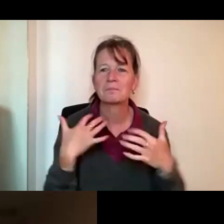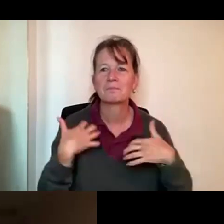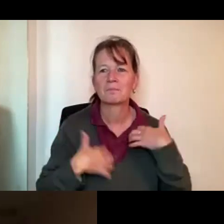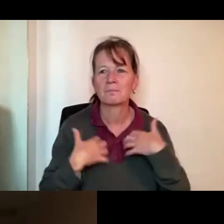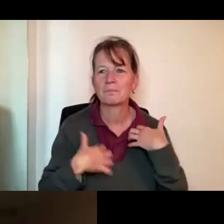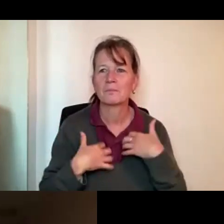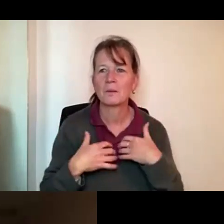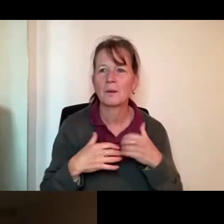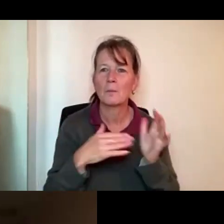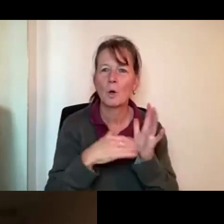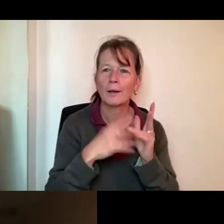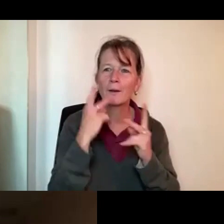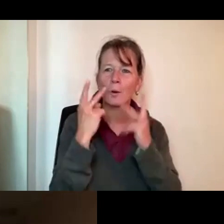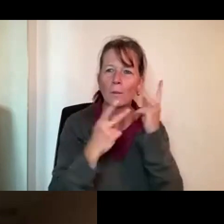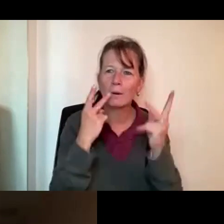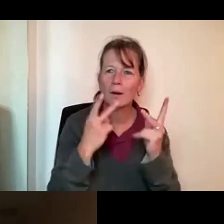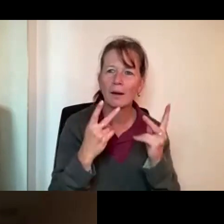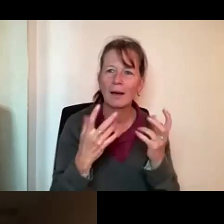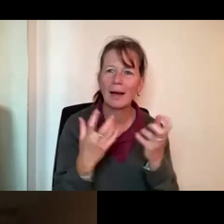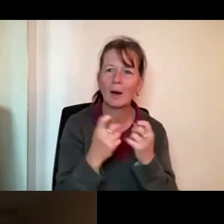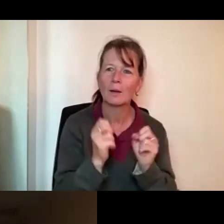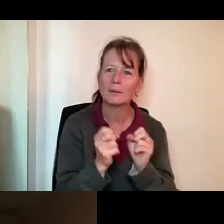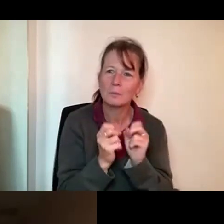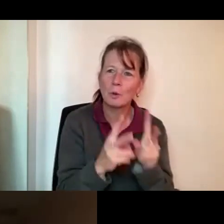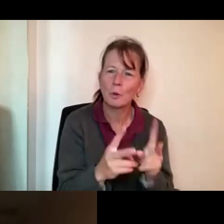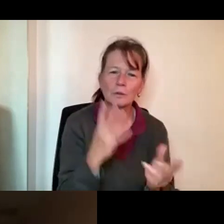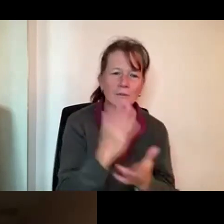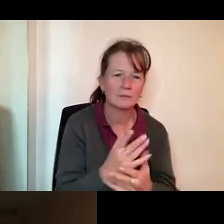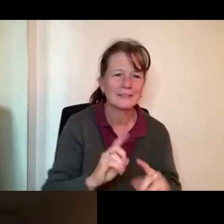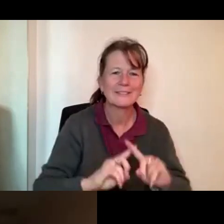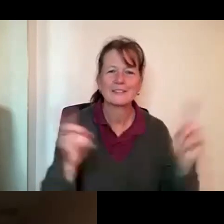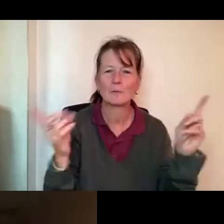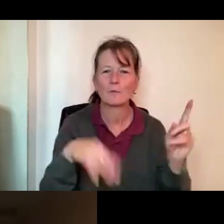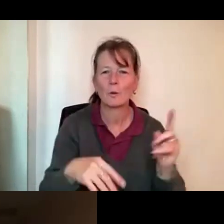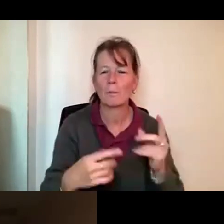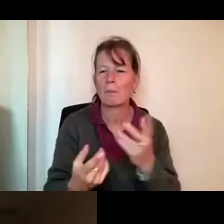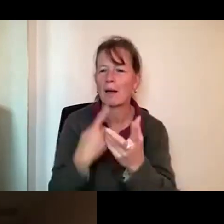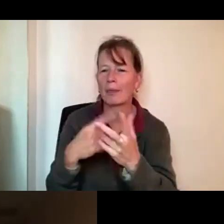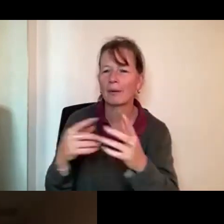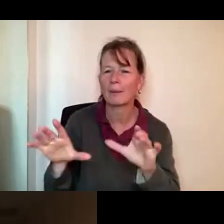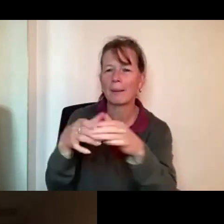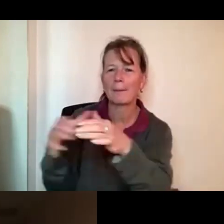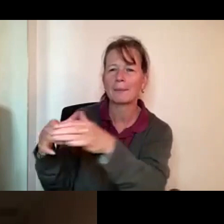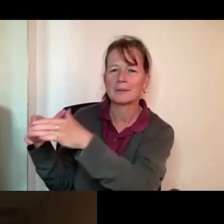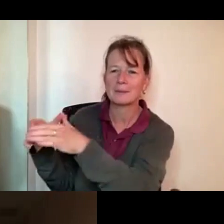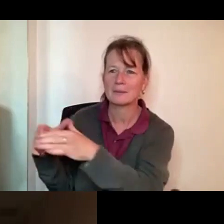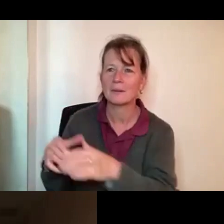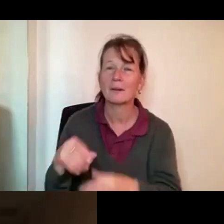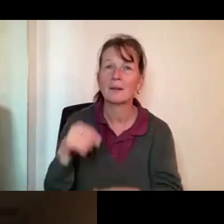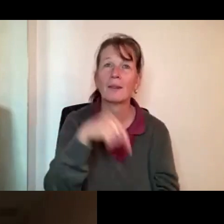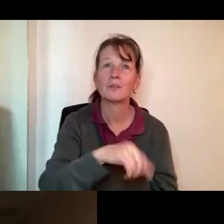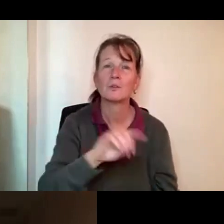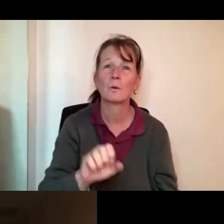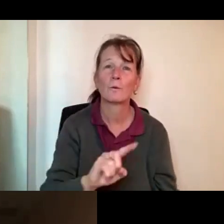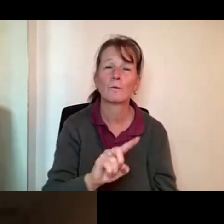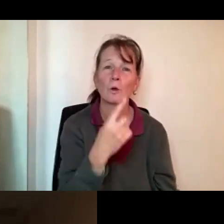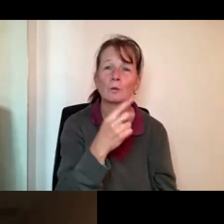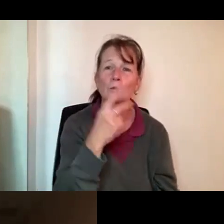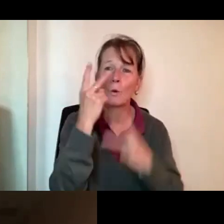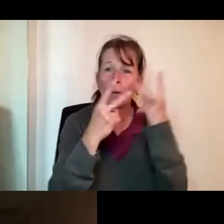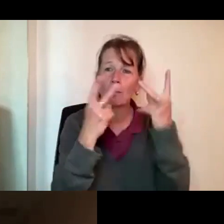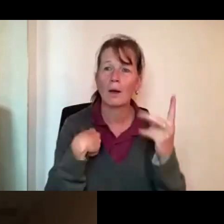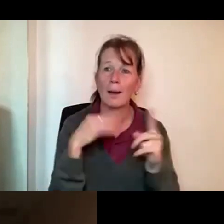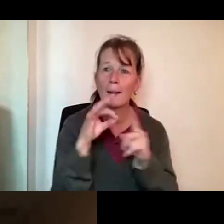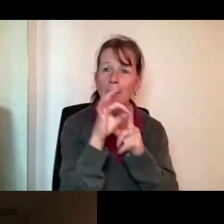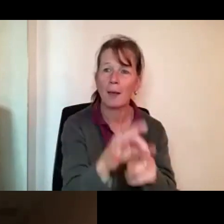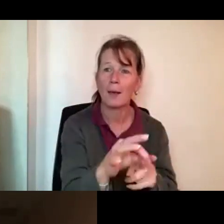that Mahogany Opera's approach seems to be so different from a variety of other companies, because this was the first opera that I had applied for.